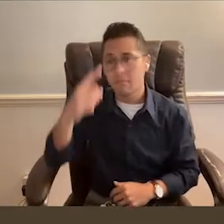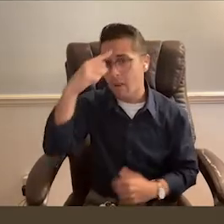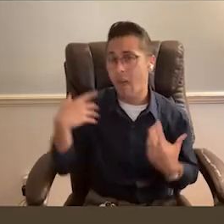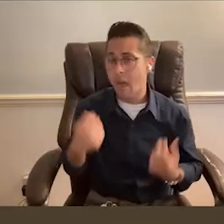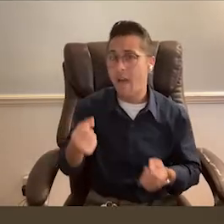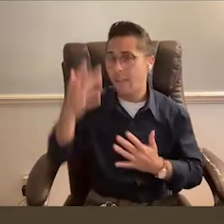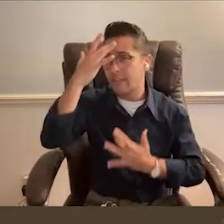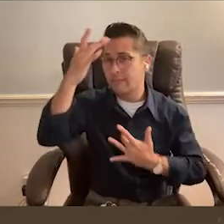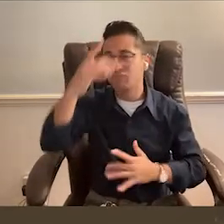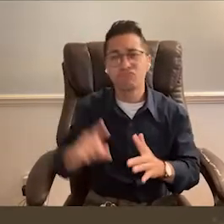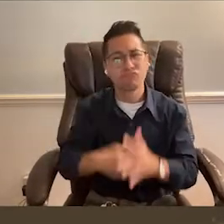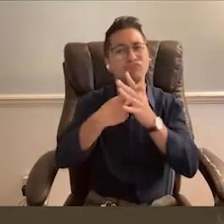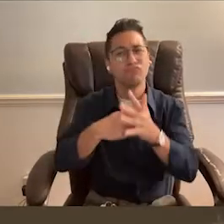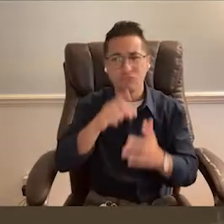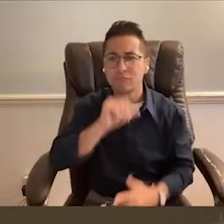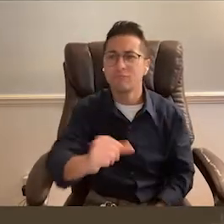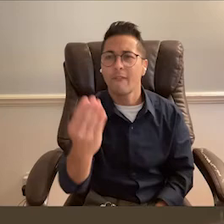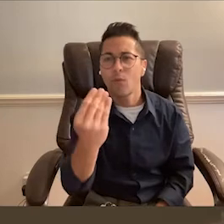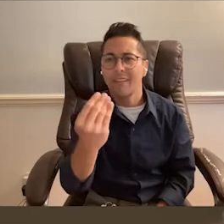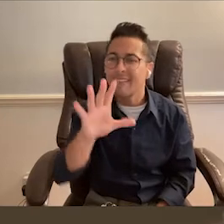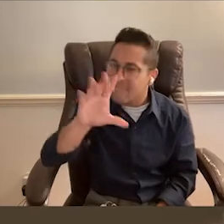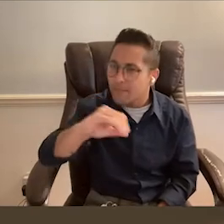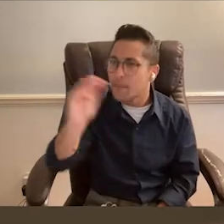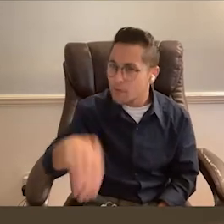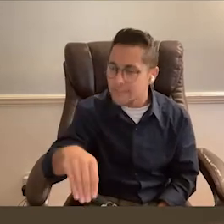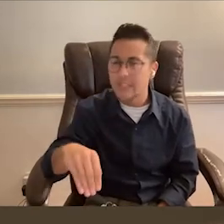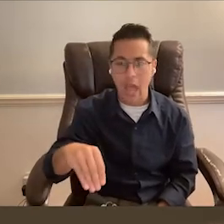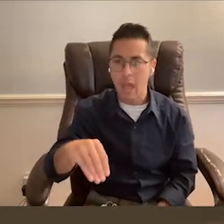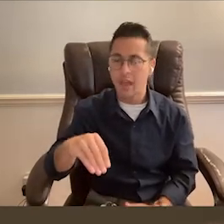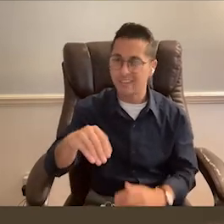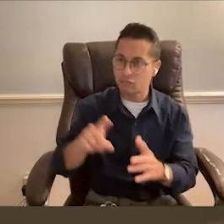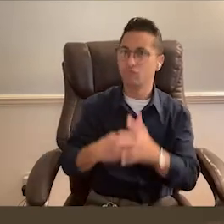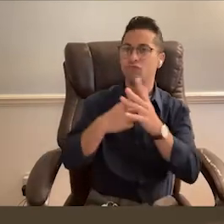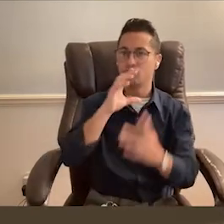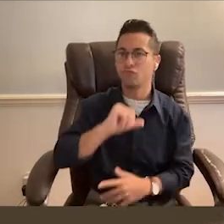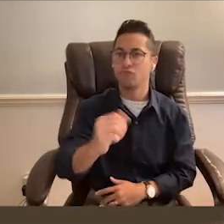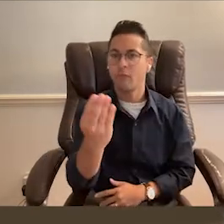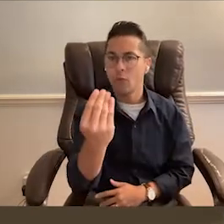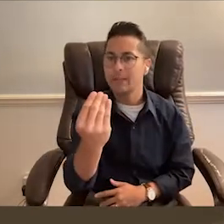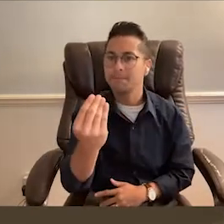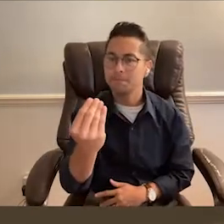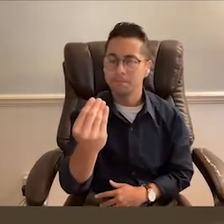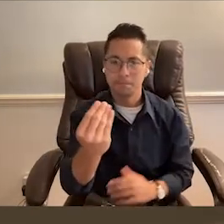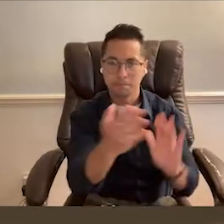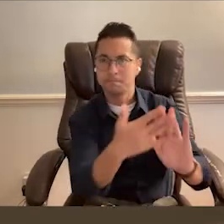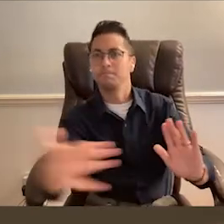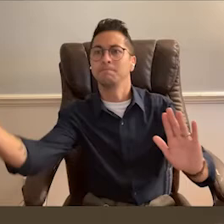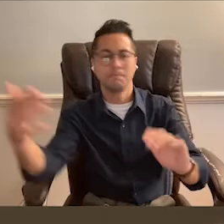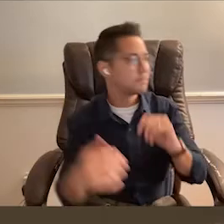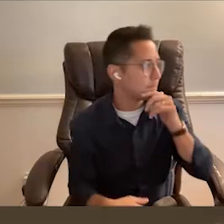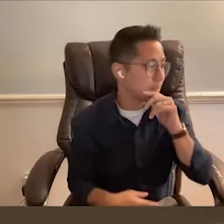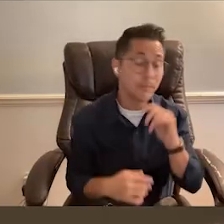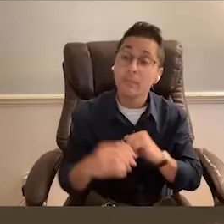especially in adolescence. As we know, 50% of mental health illnesses begin at the age of 14. 50% of lifetime